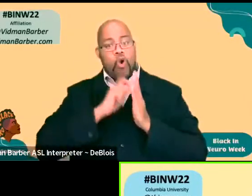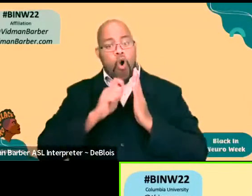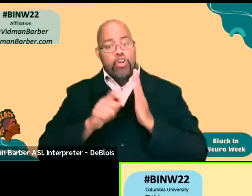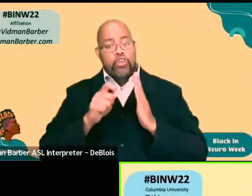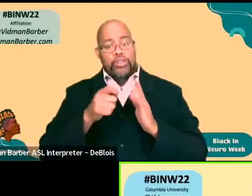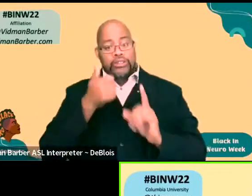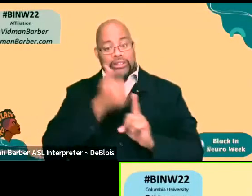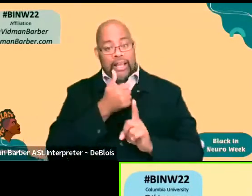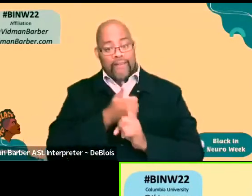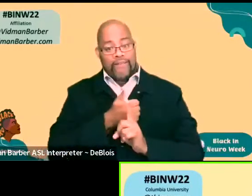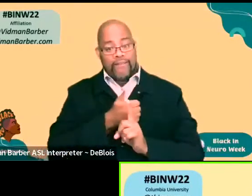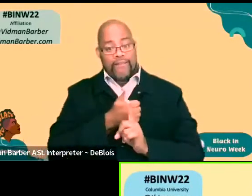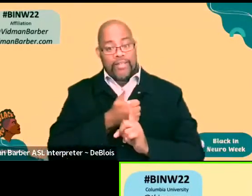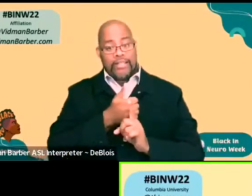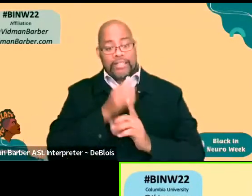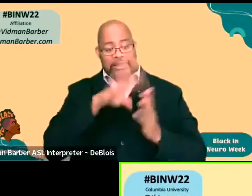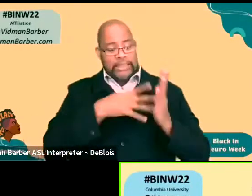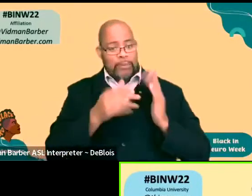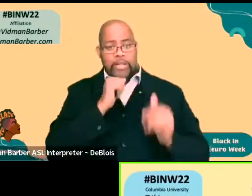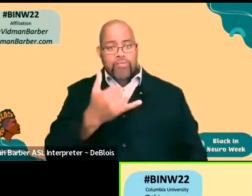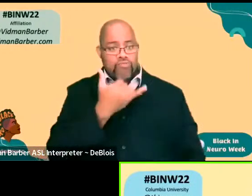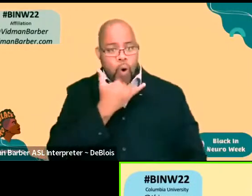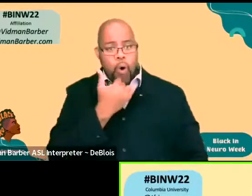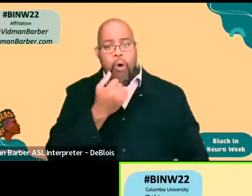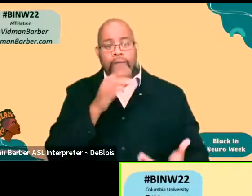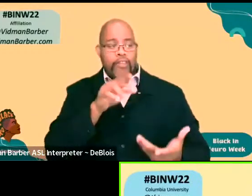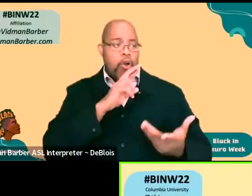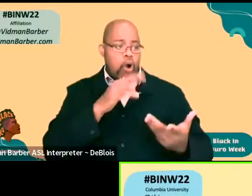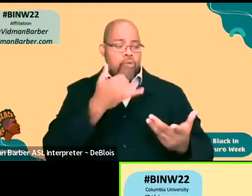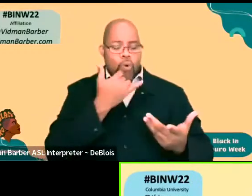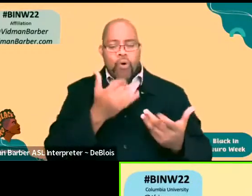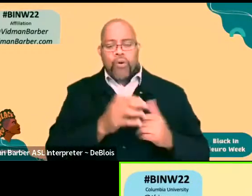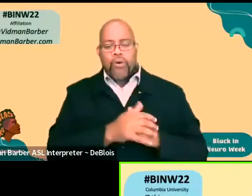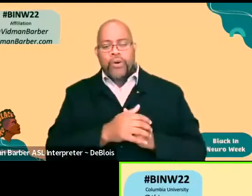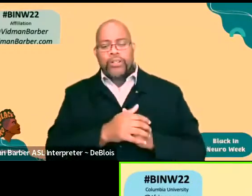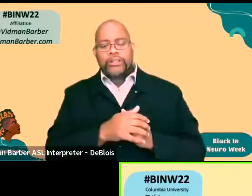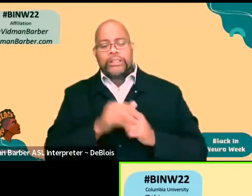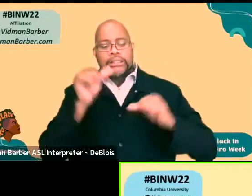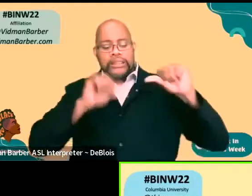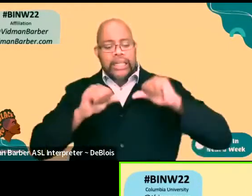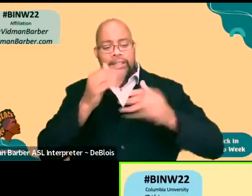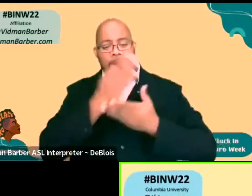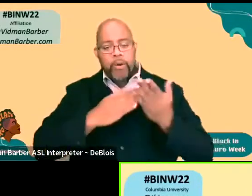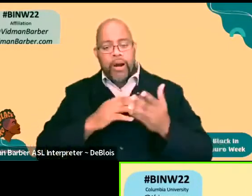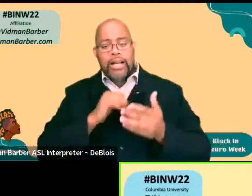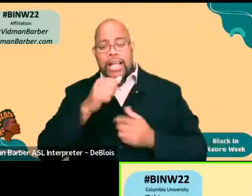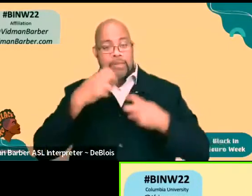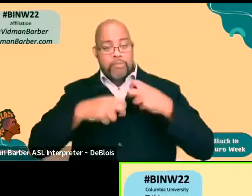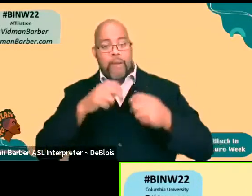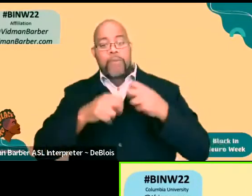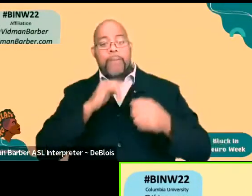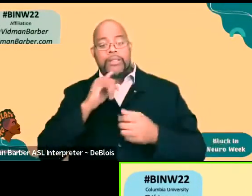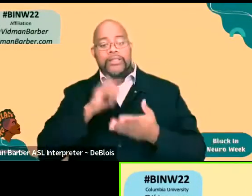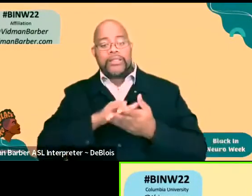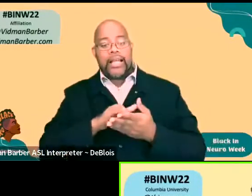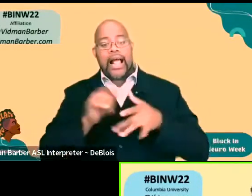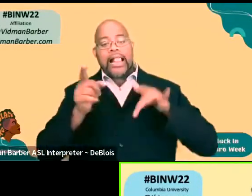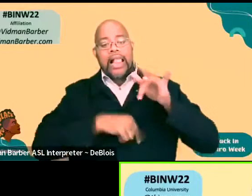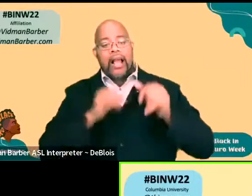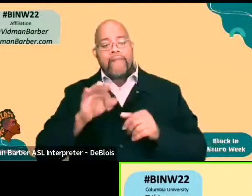isn't the tables, they're not wrong, or if they are, there's the scientific part of it is not the problem. The problem is the lack